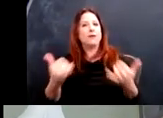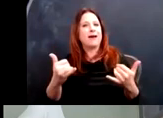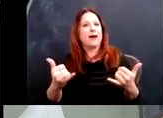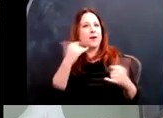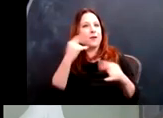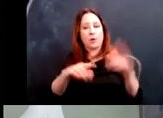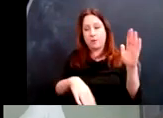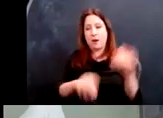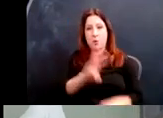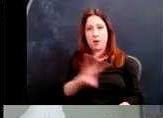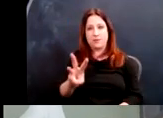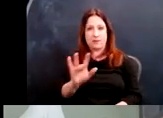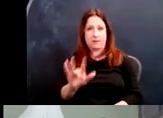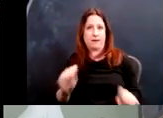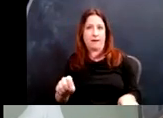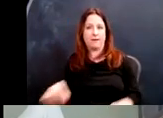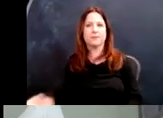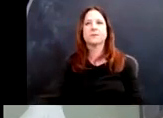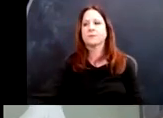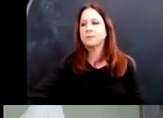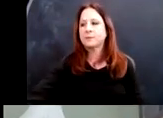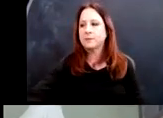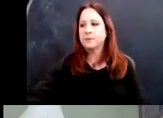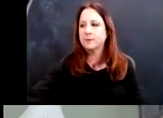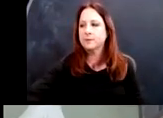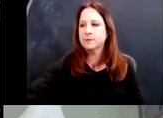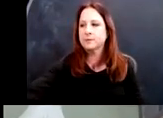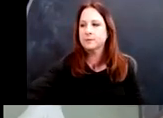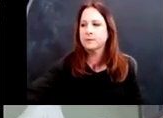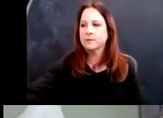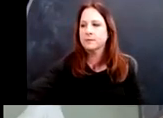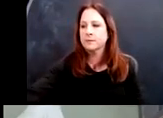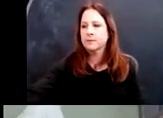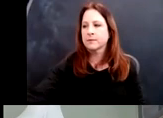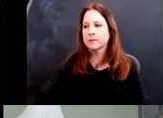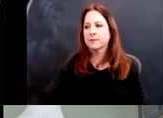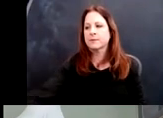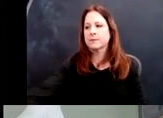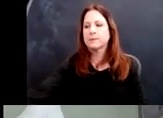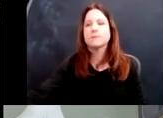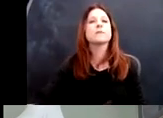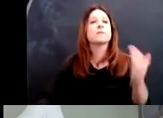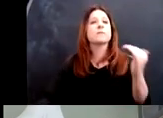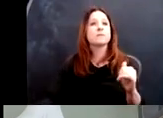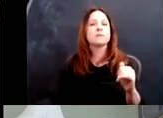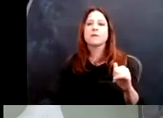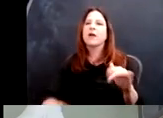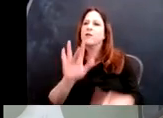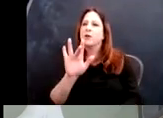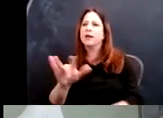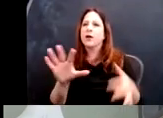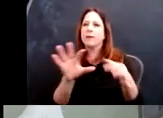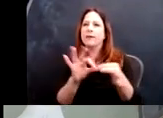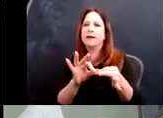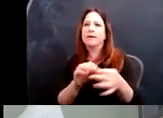there. Hazel? So here is what it would look like if you click on the link, the funding for pilot studies, what the award